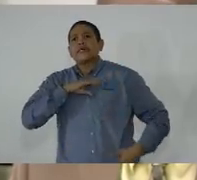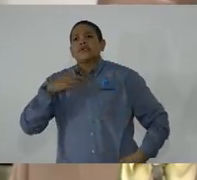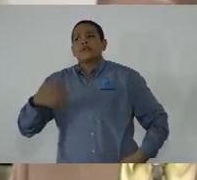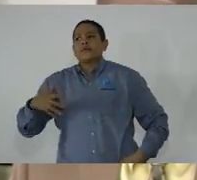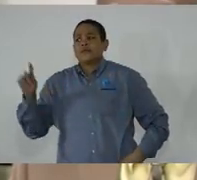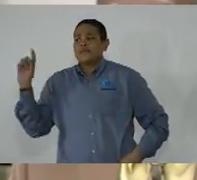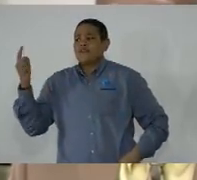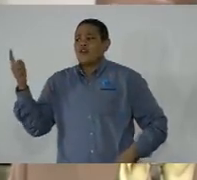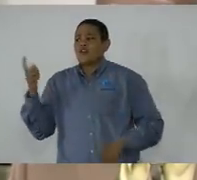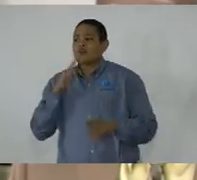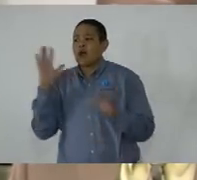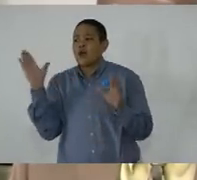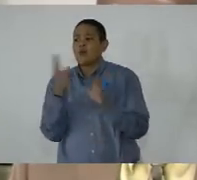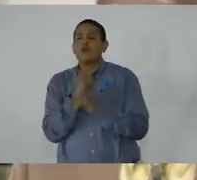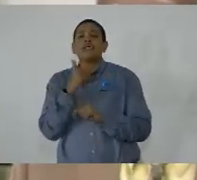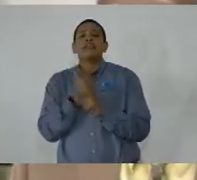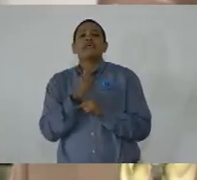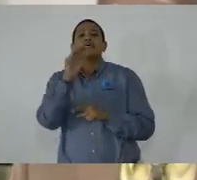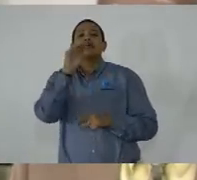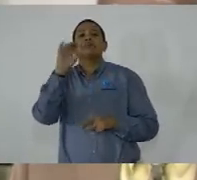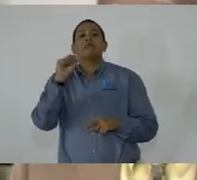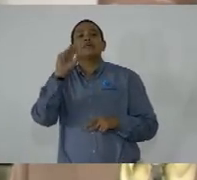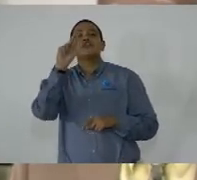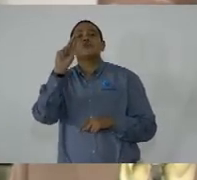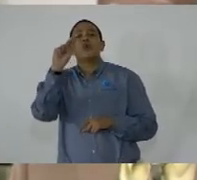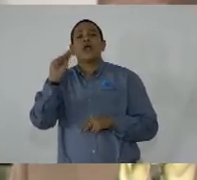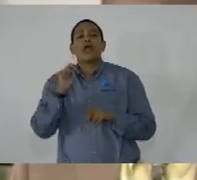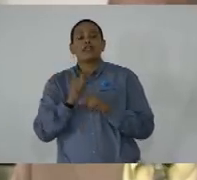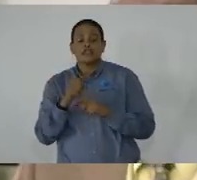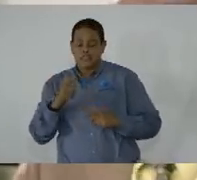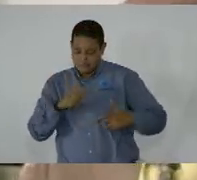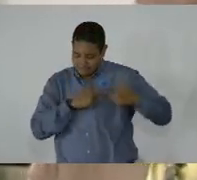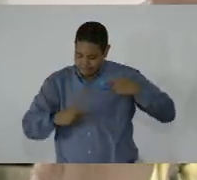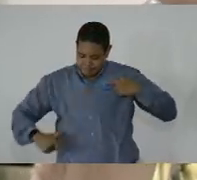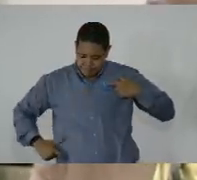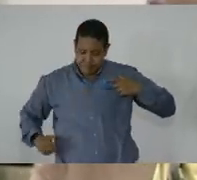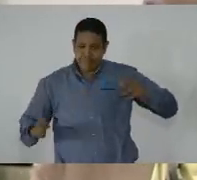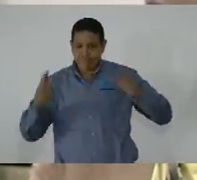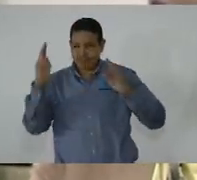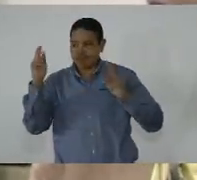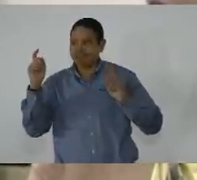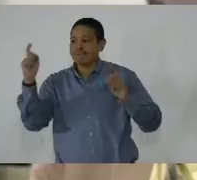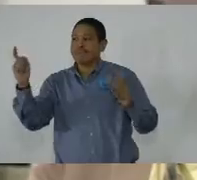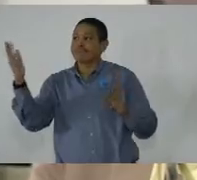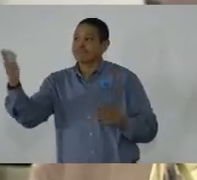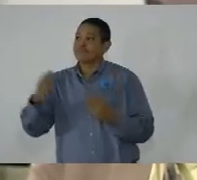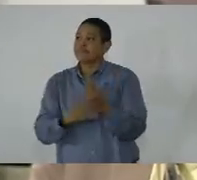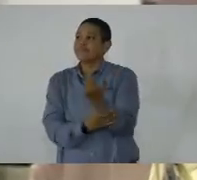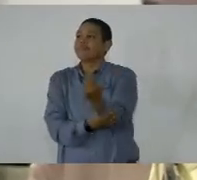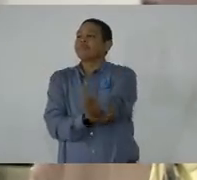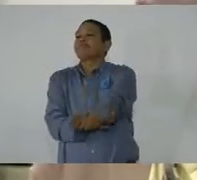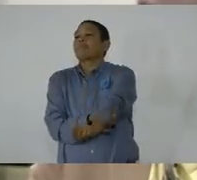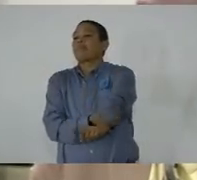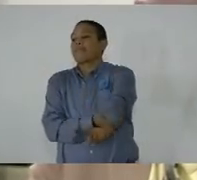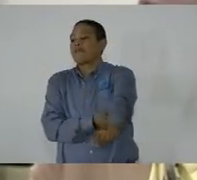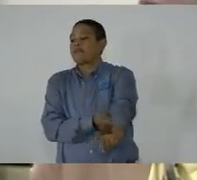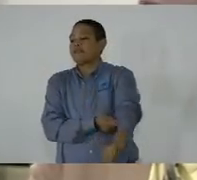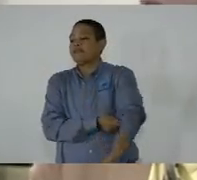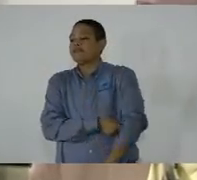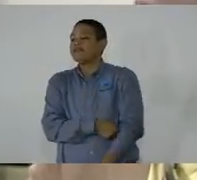be by winning the Miss United Nations pageant in New Delhi, India.